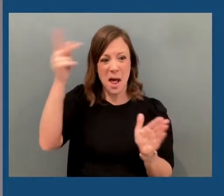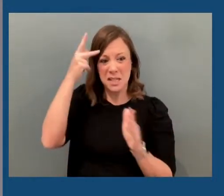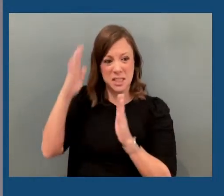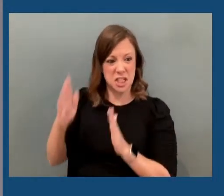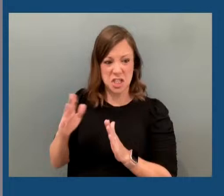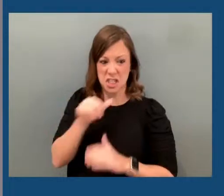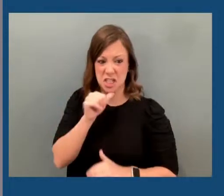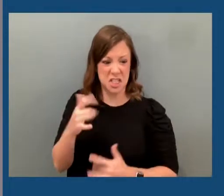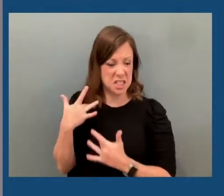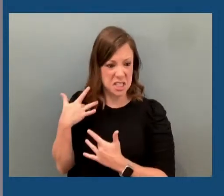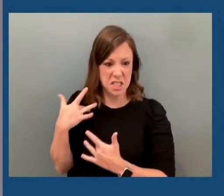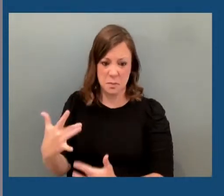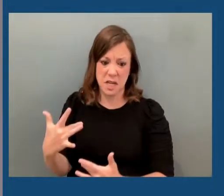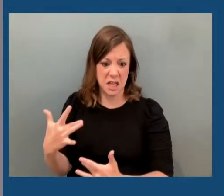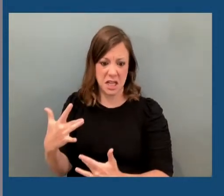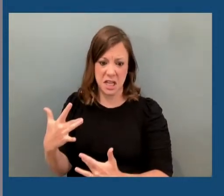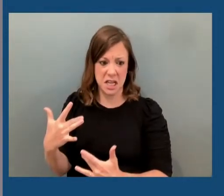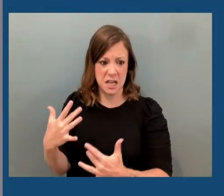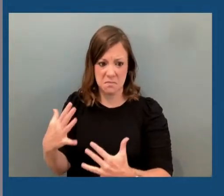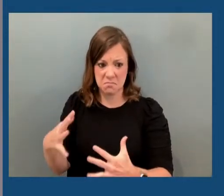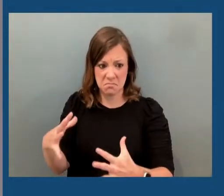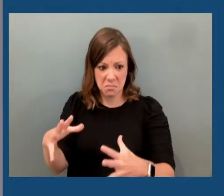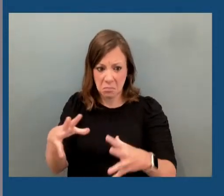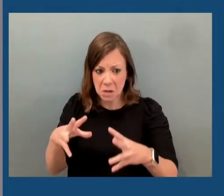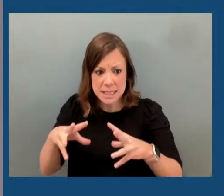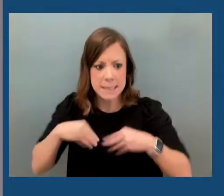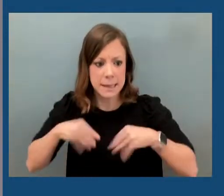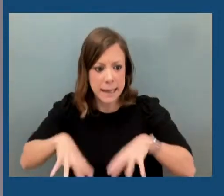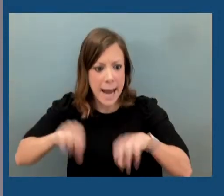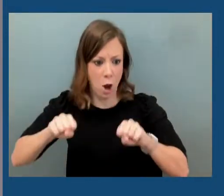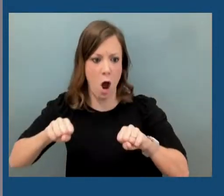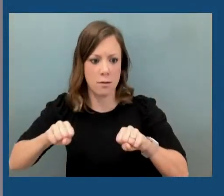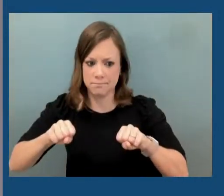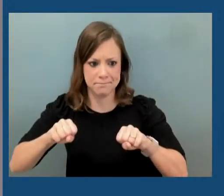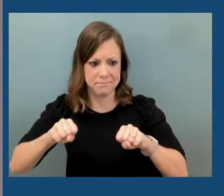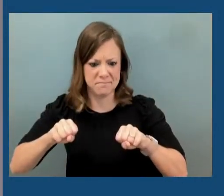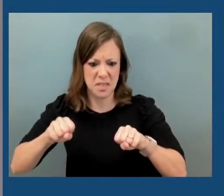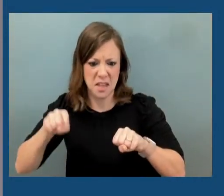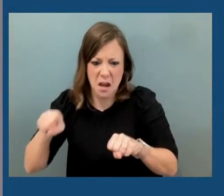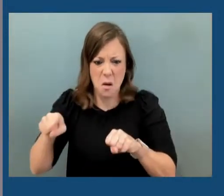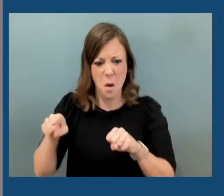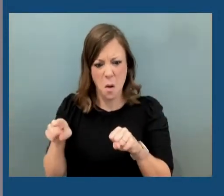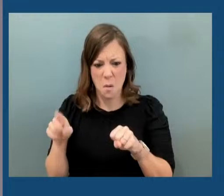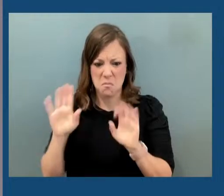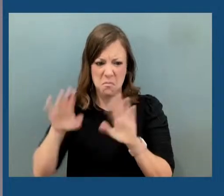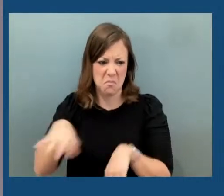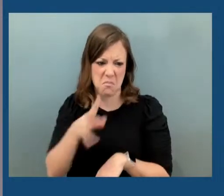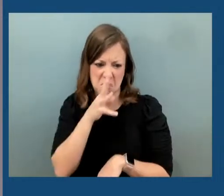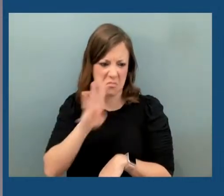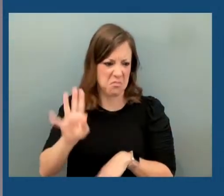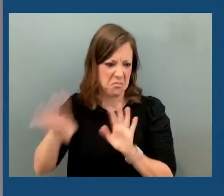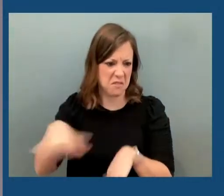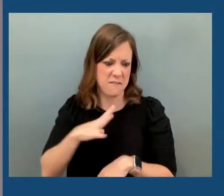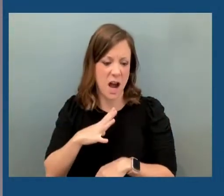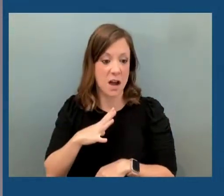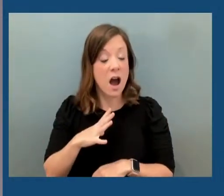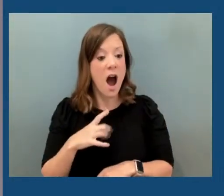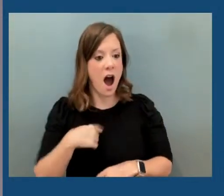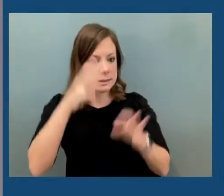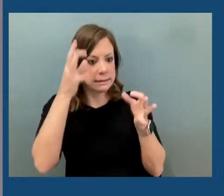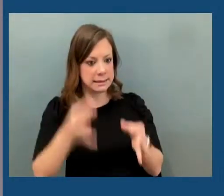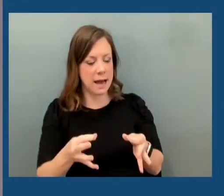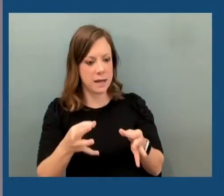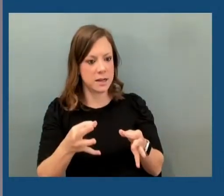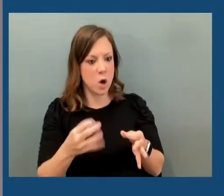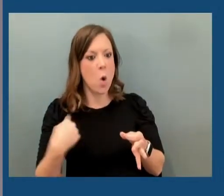Languished, forgotten, nobody seemed to care. And I knew we needed a sweeping overhaul. And I made a commitment to deliver the resources